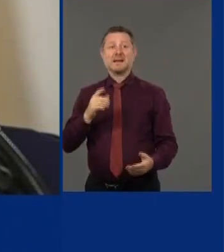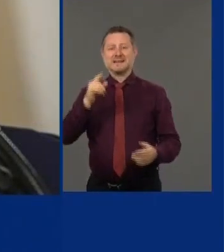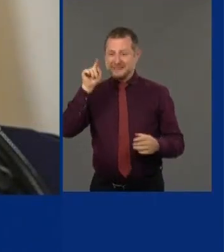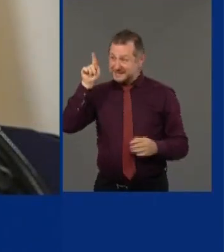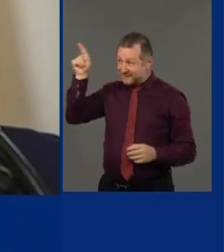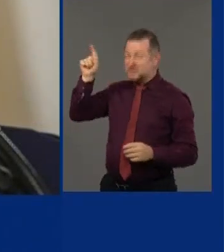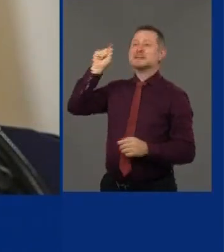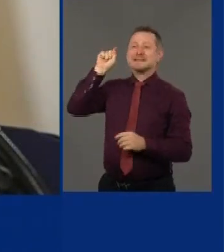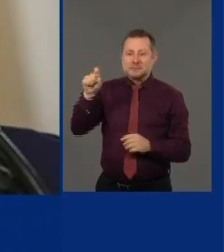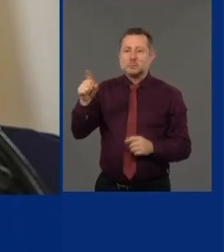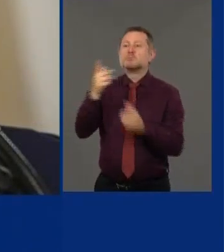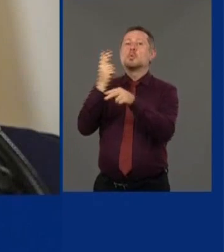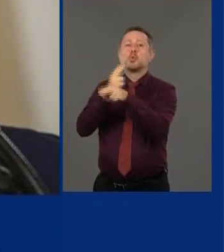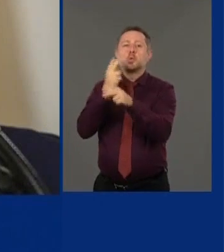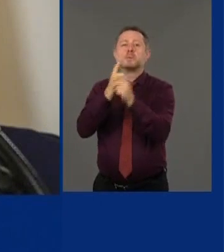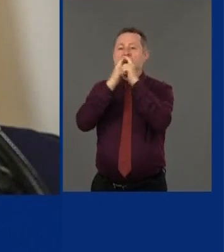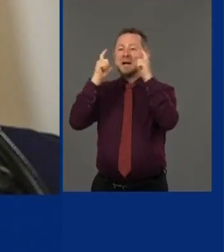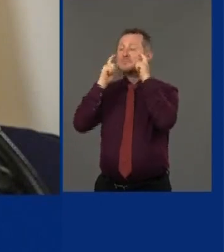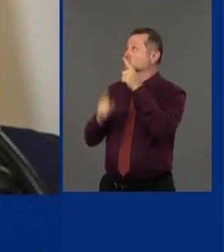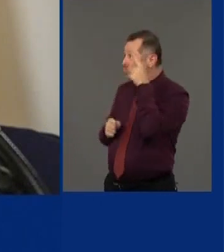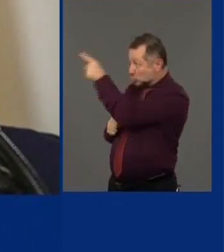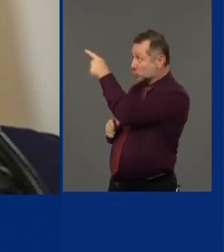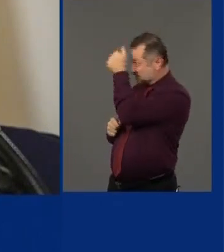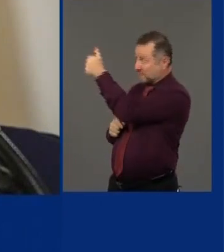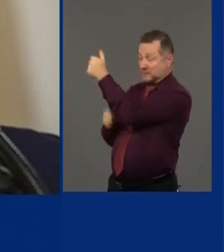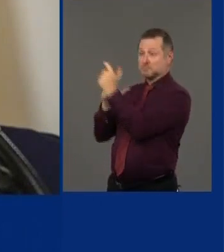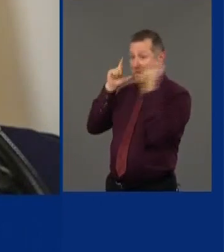by example, and let the president